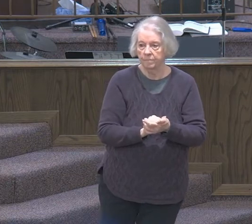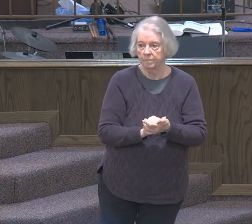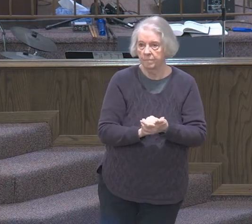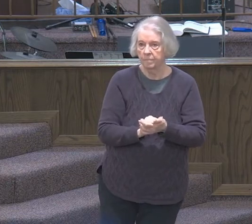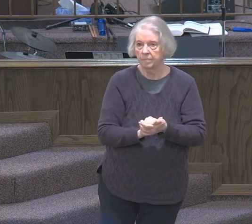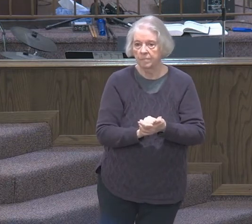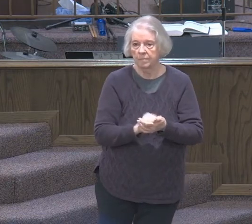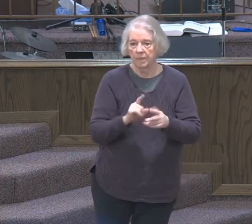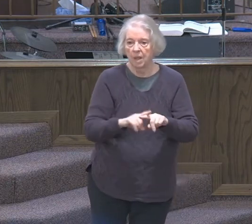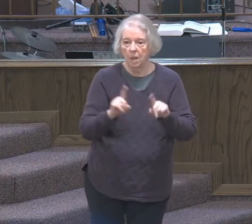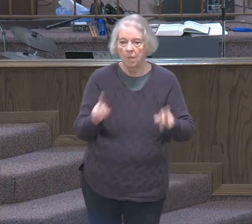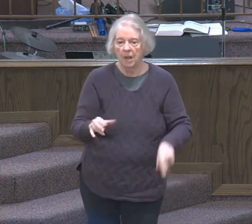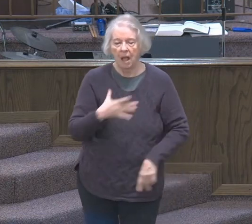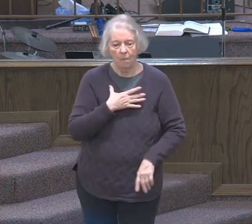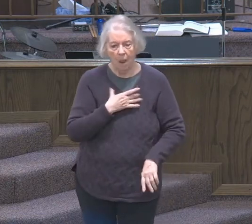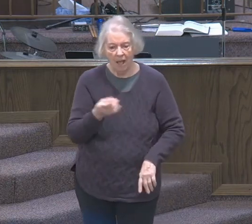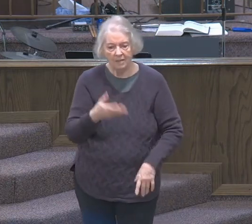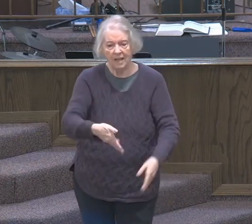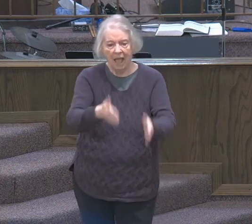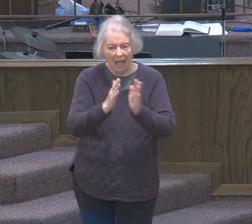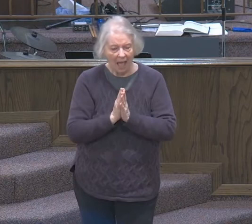But I would ask, is it also